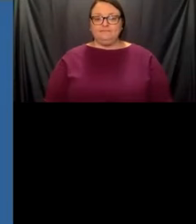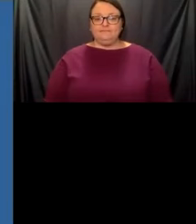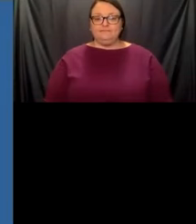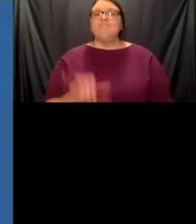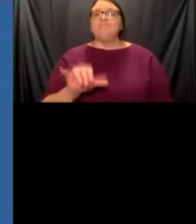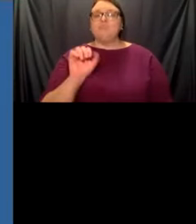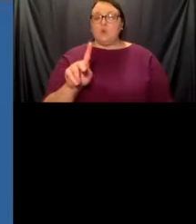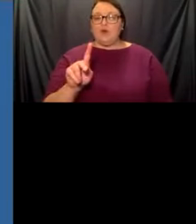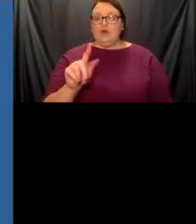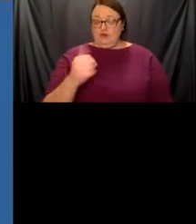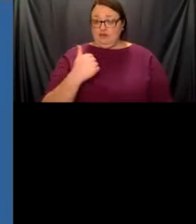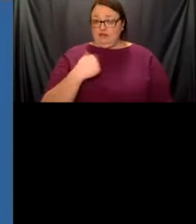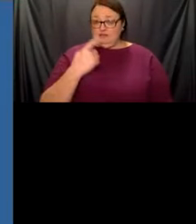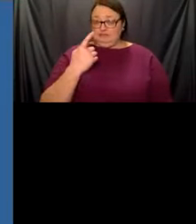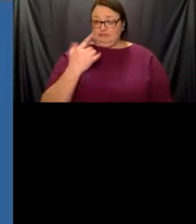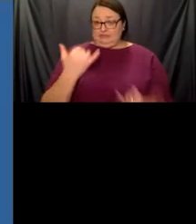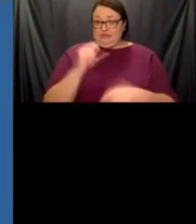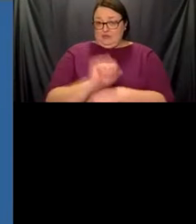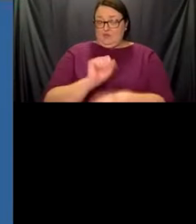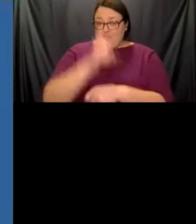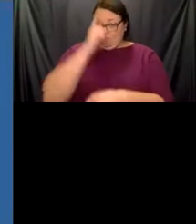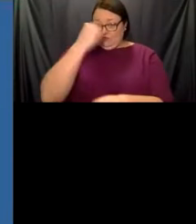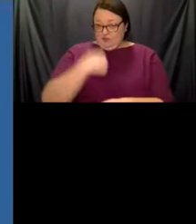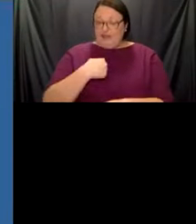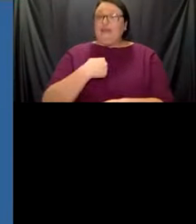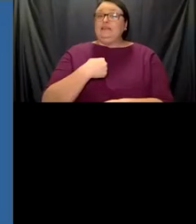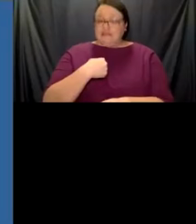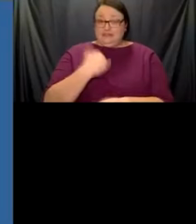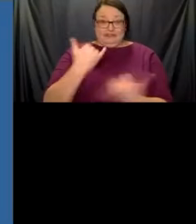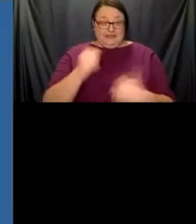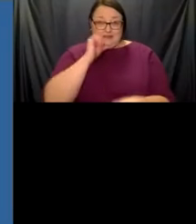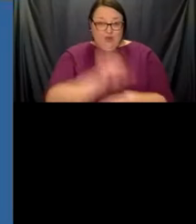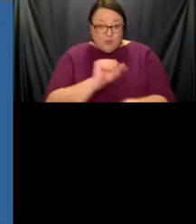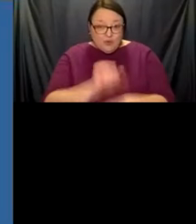Okay, it worked for me earlier today, so that is frustrating.